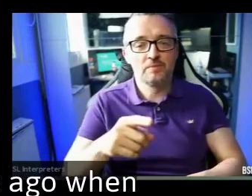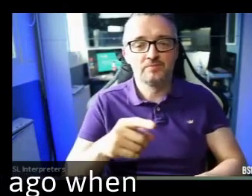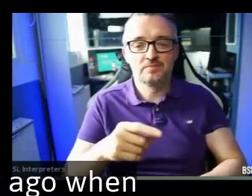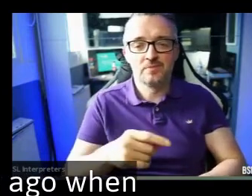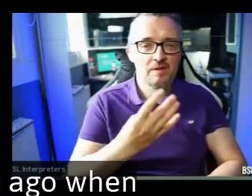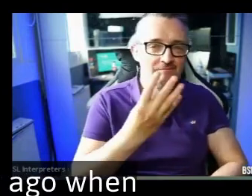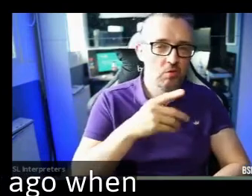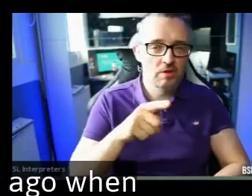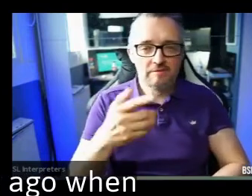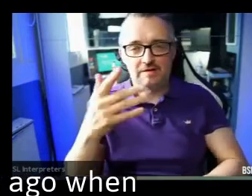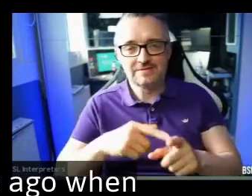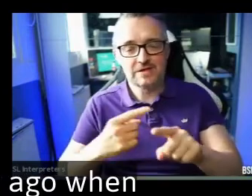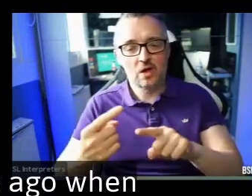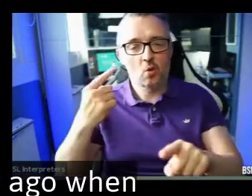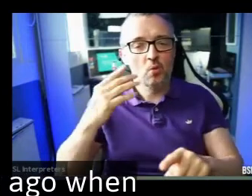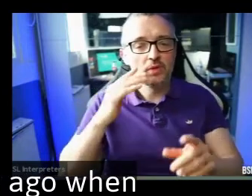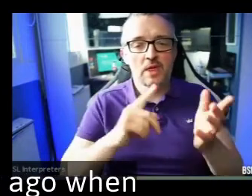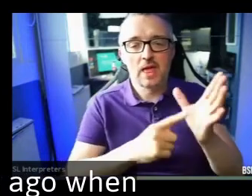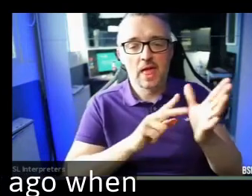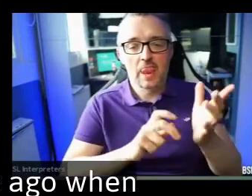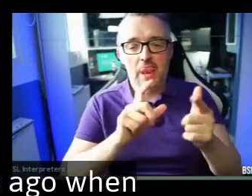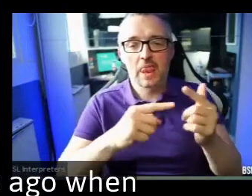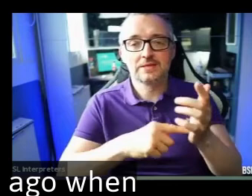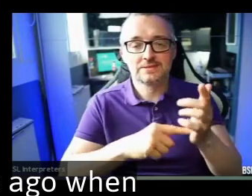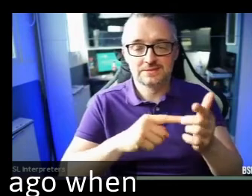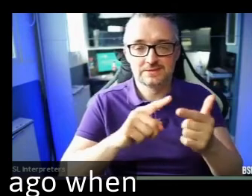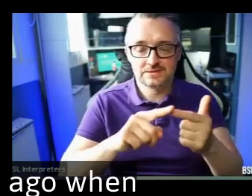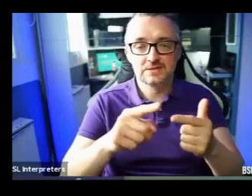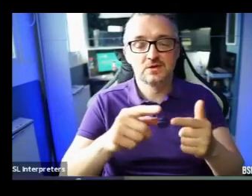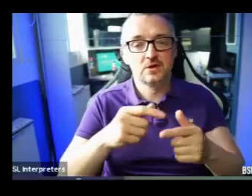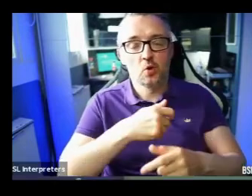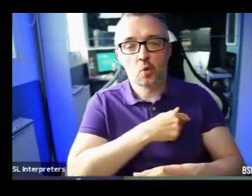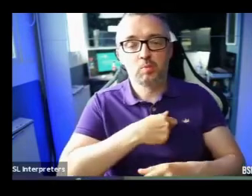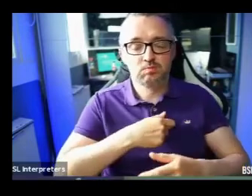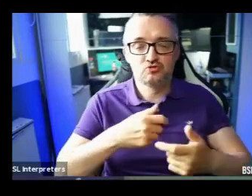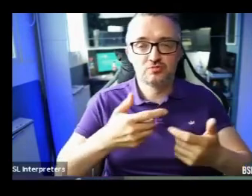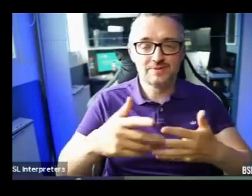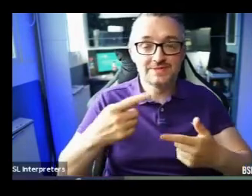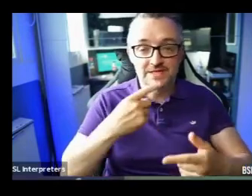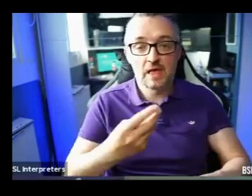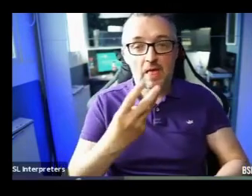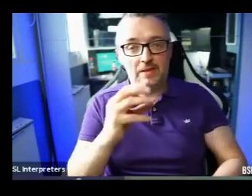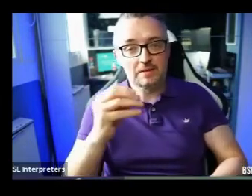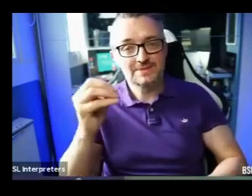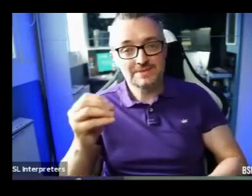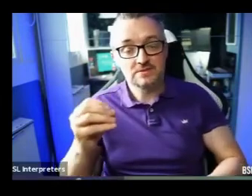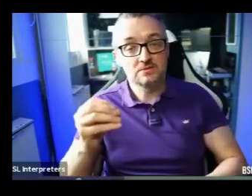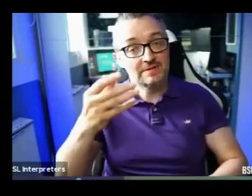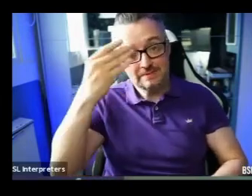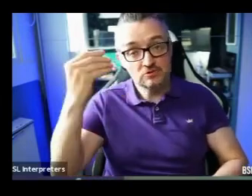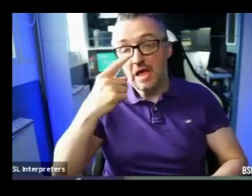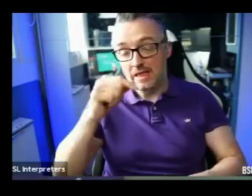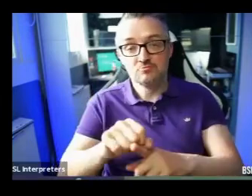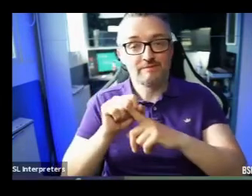probably came about sort of 4 or 5 years ago, when the Lancet Commission produced evidence that 30% of dementia is